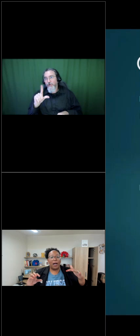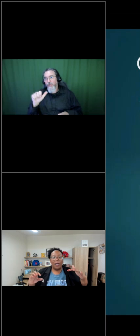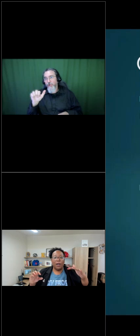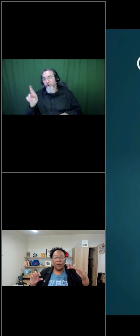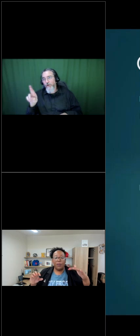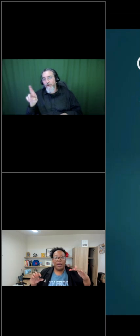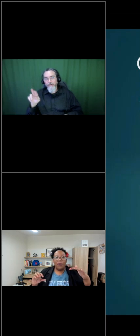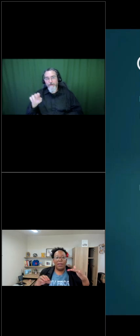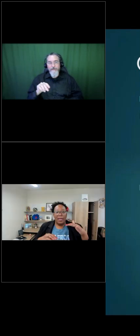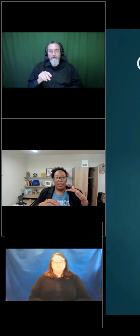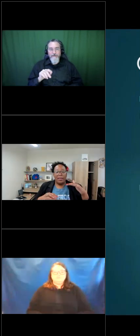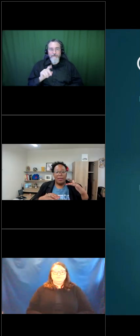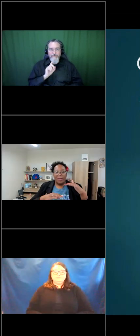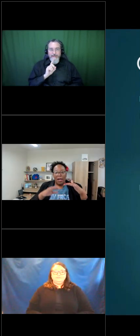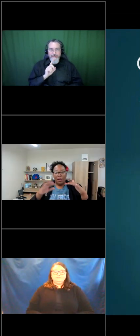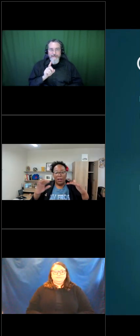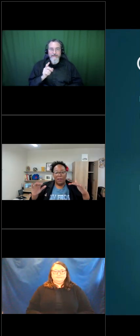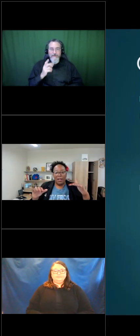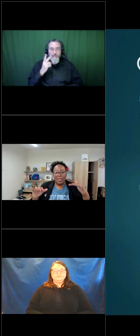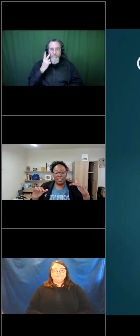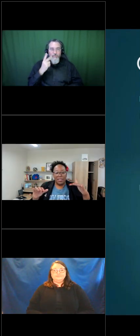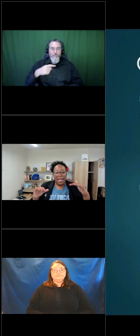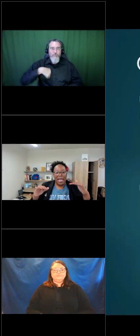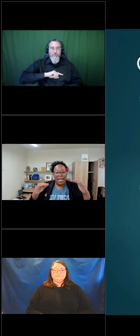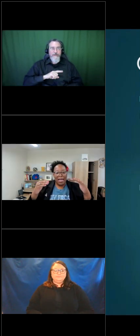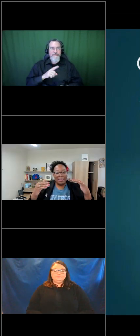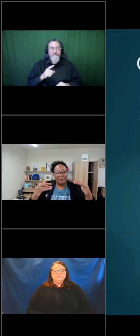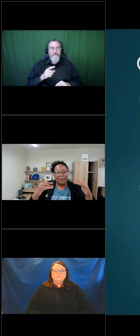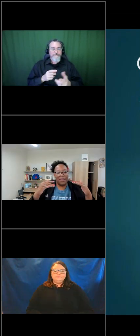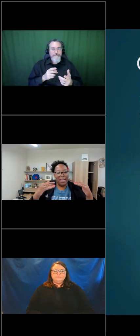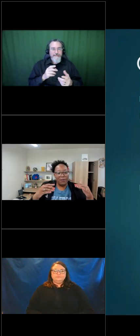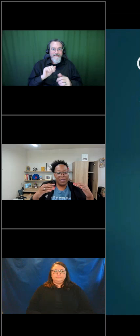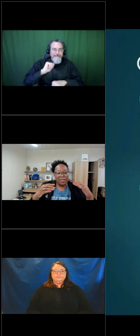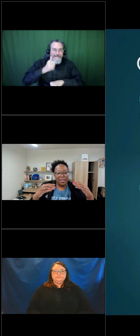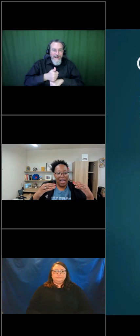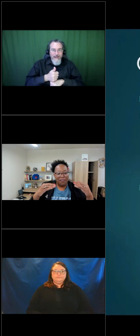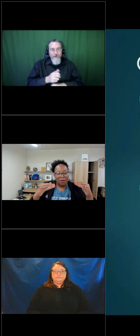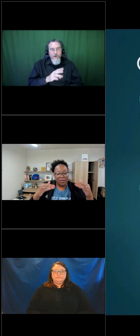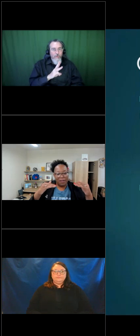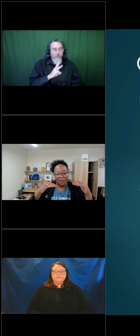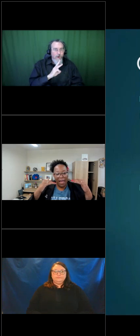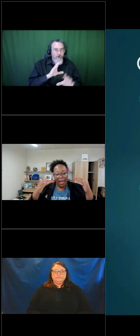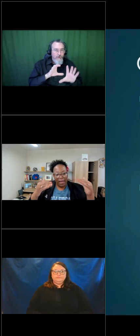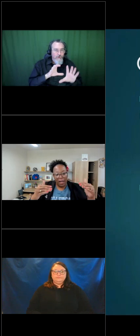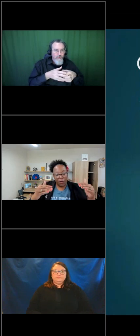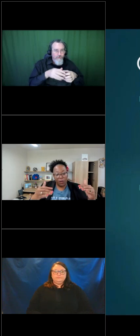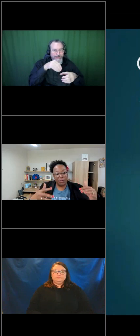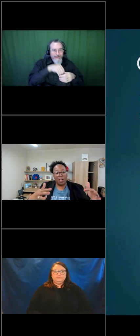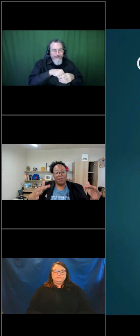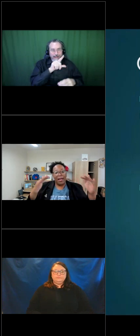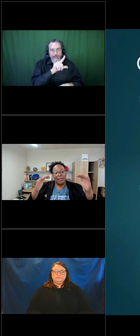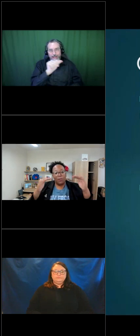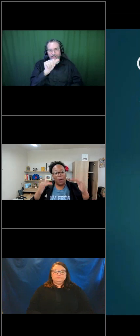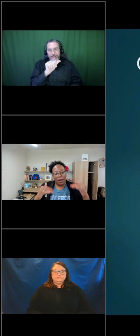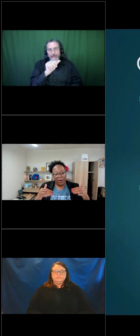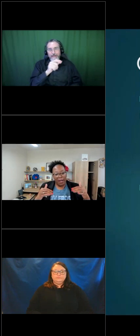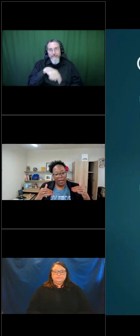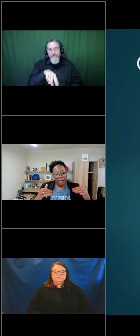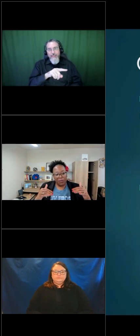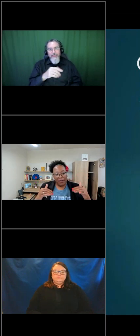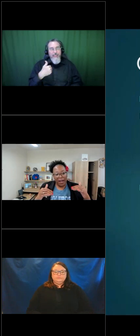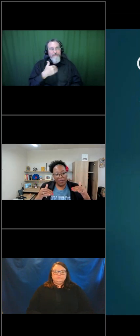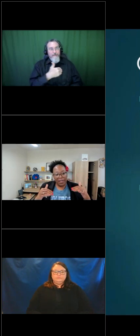ad hoc group within the county of Los Angeles, and asked them if they would then have members of that ad hoc group serve as our